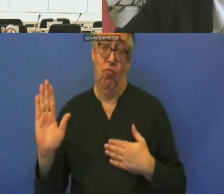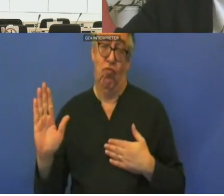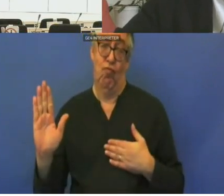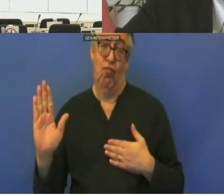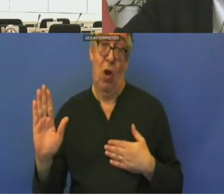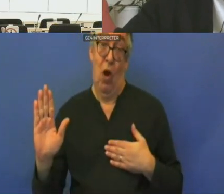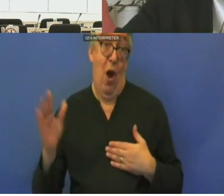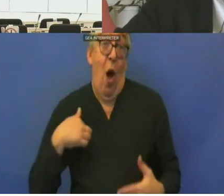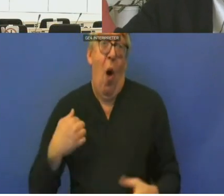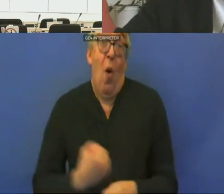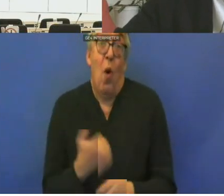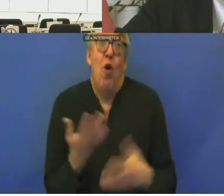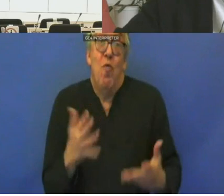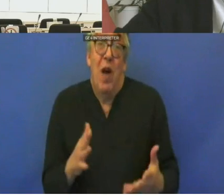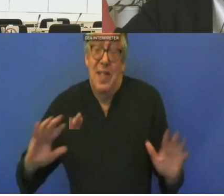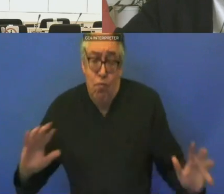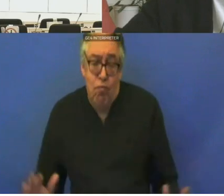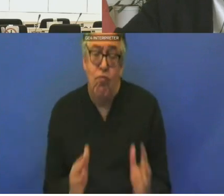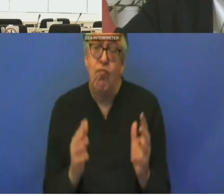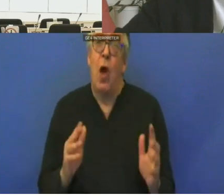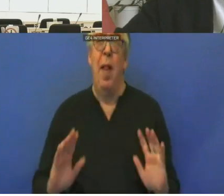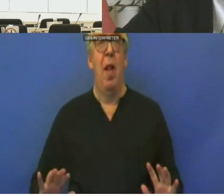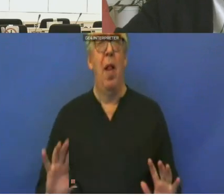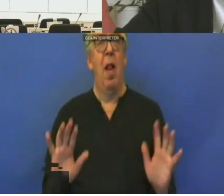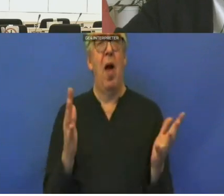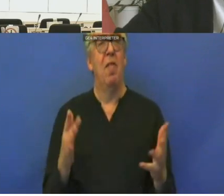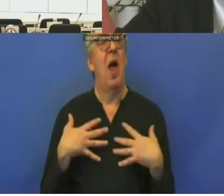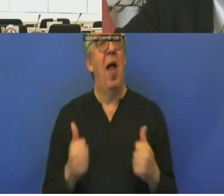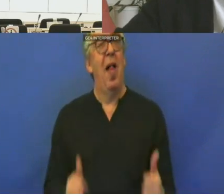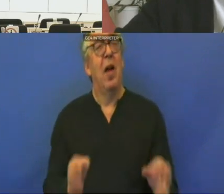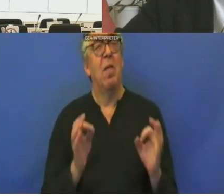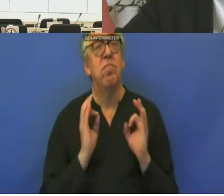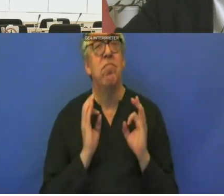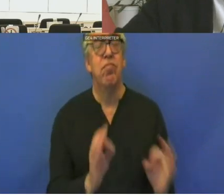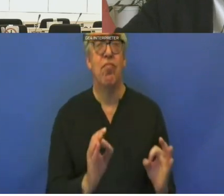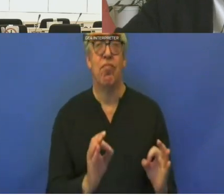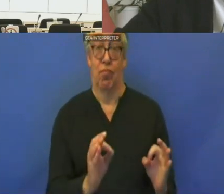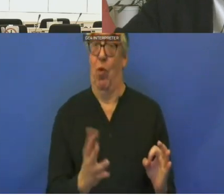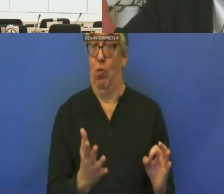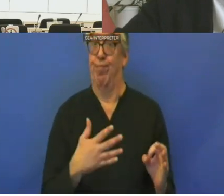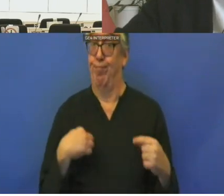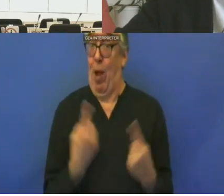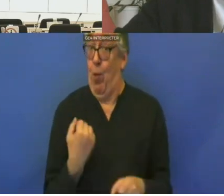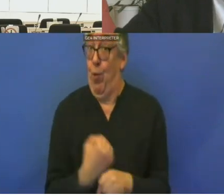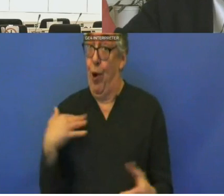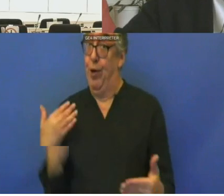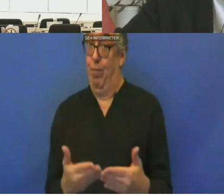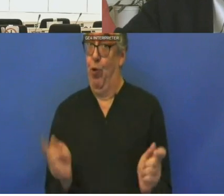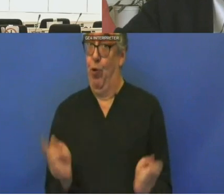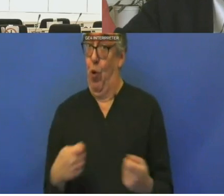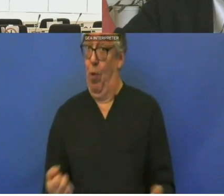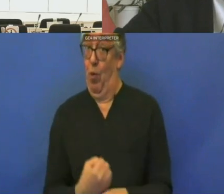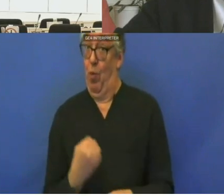one of the main topics that we are tackling is health. And this really pledge came as